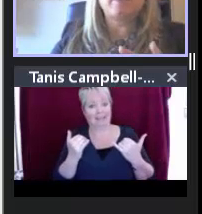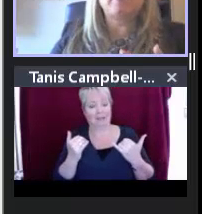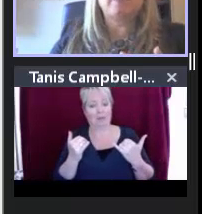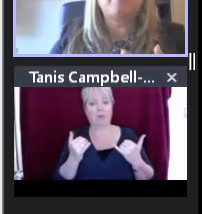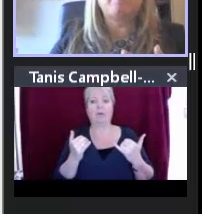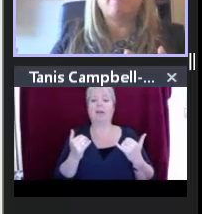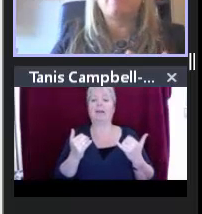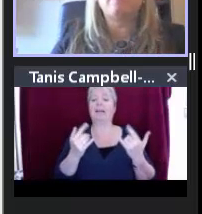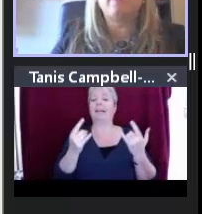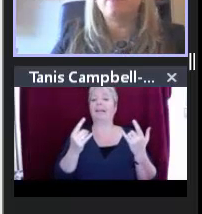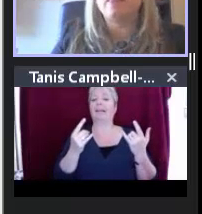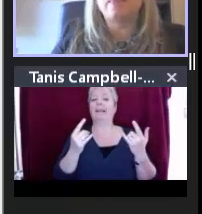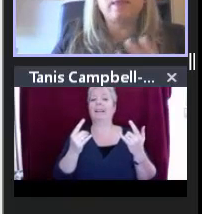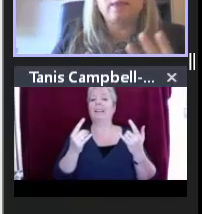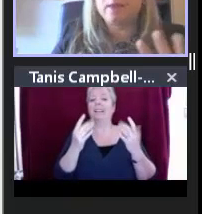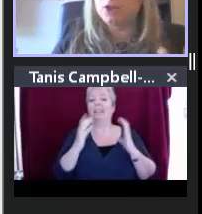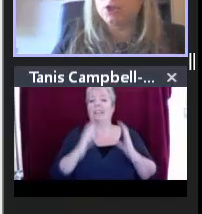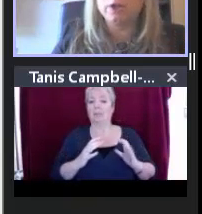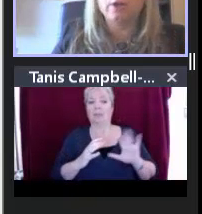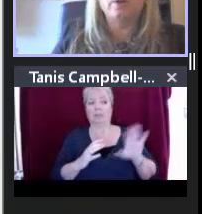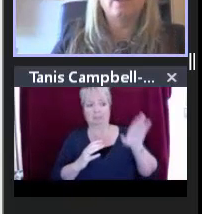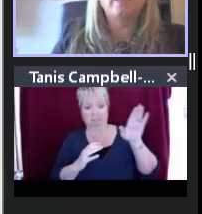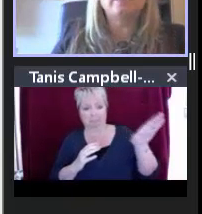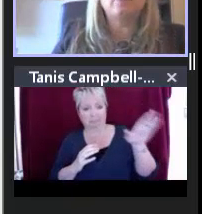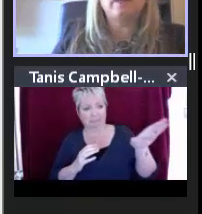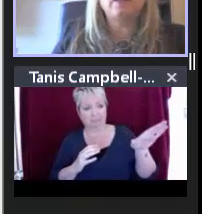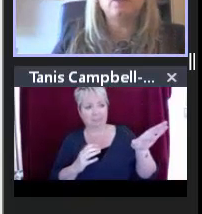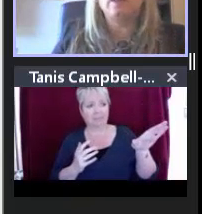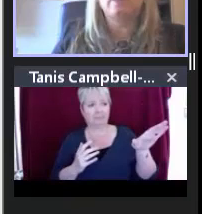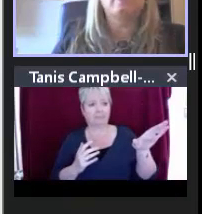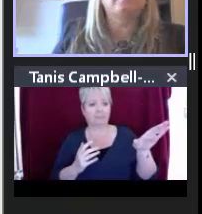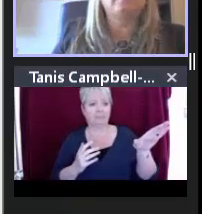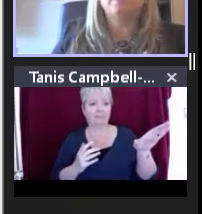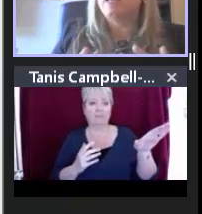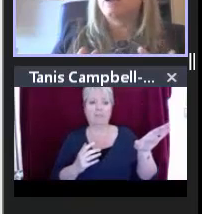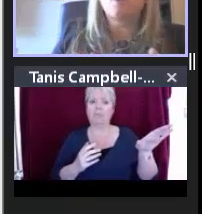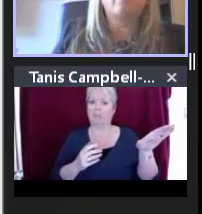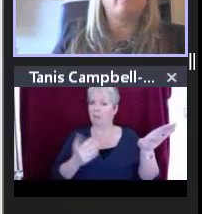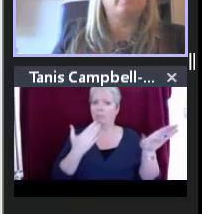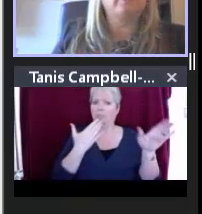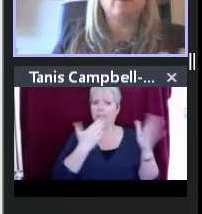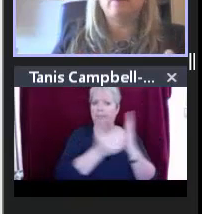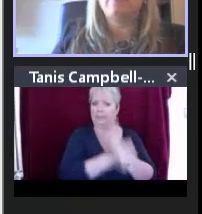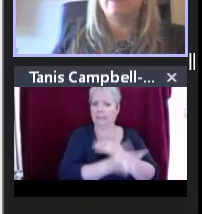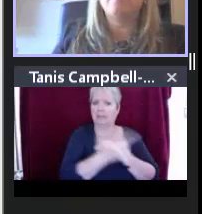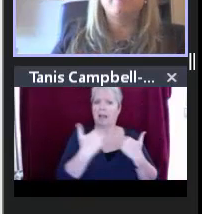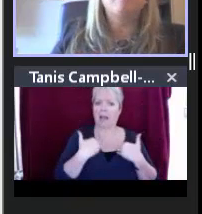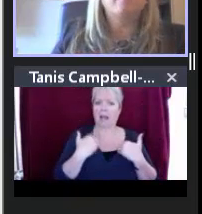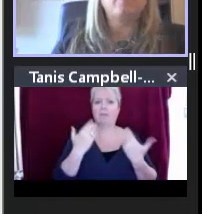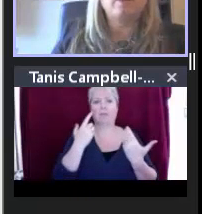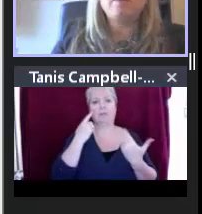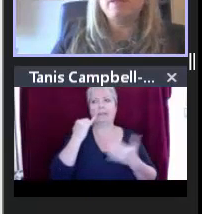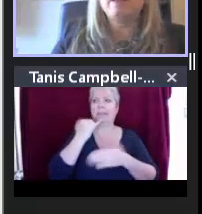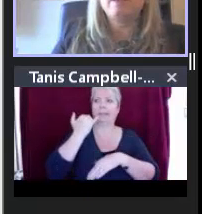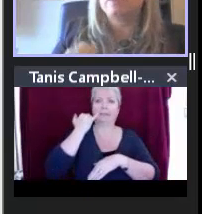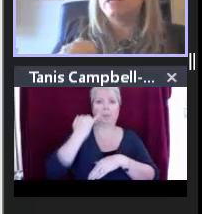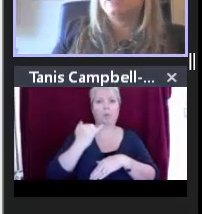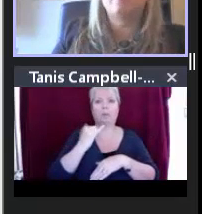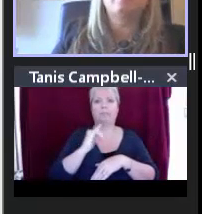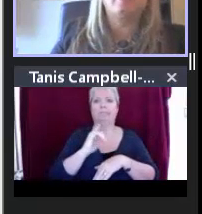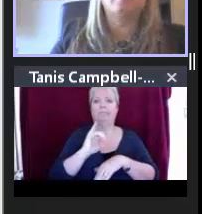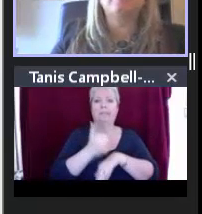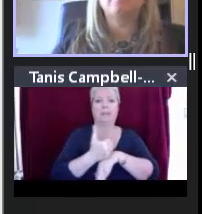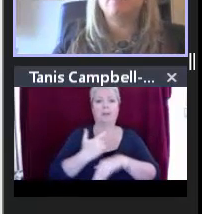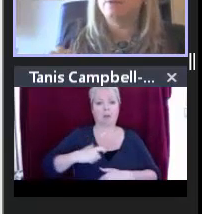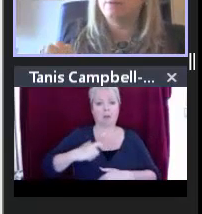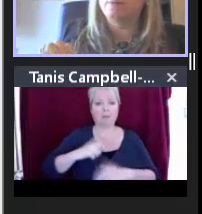customers are coming to them, and sure, it's great to organize a conference or an event, but they're going to be 10